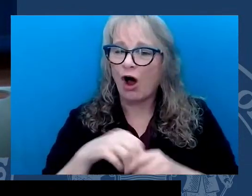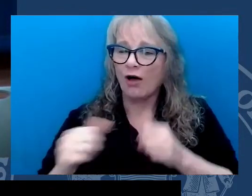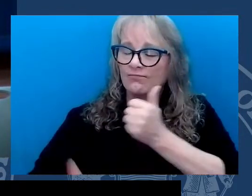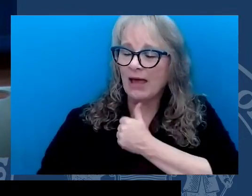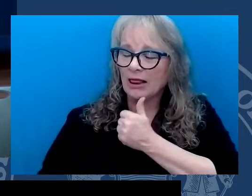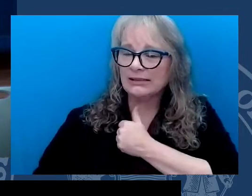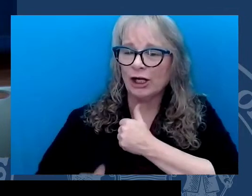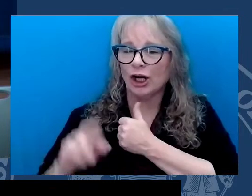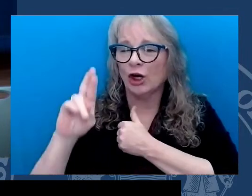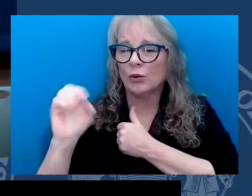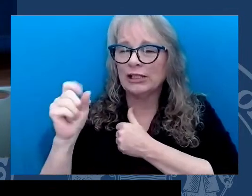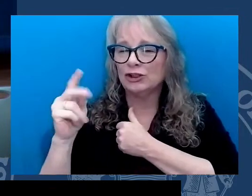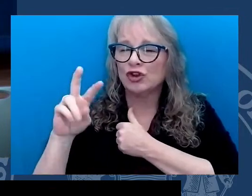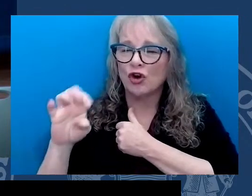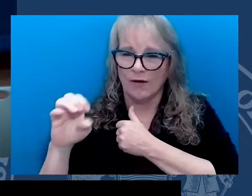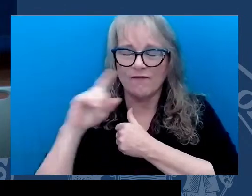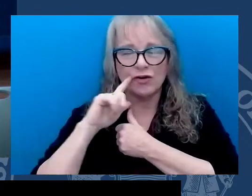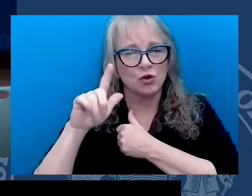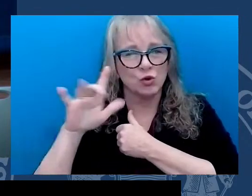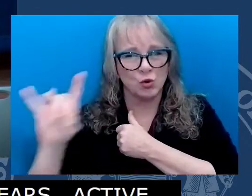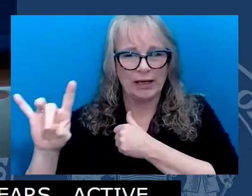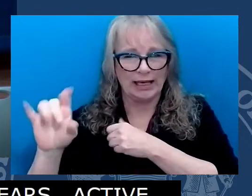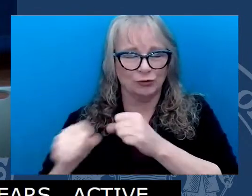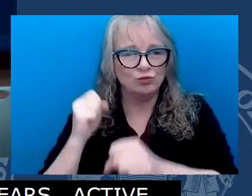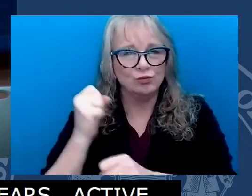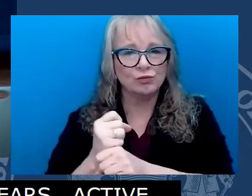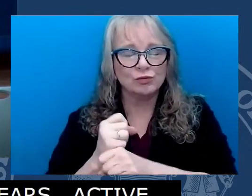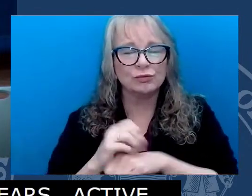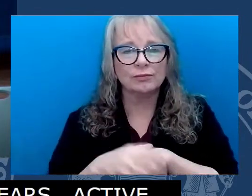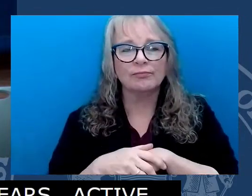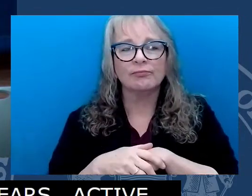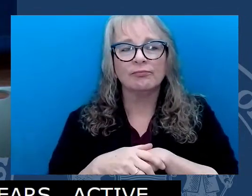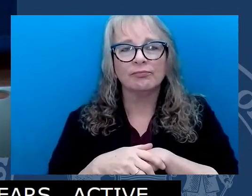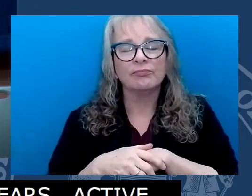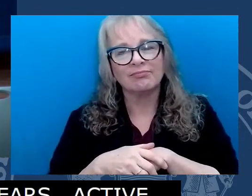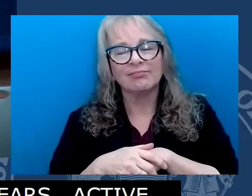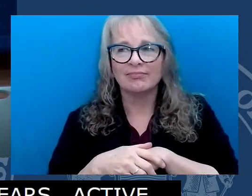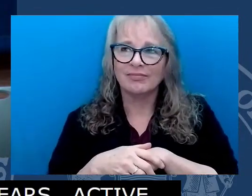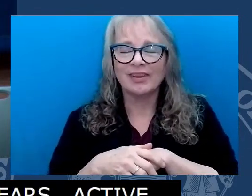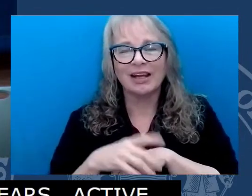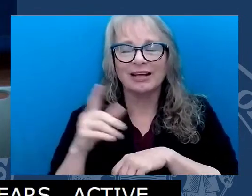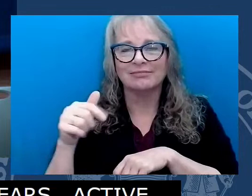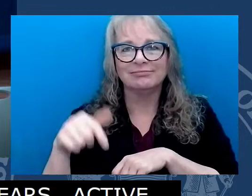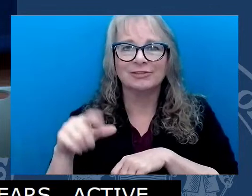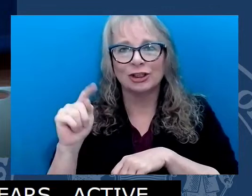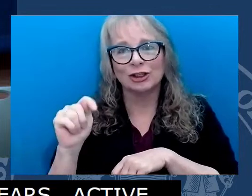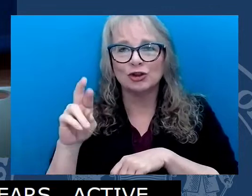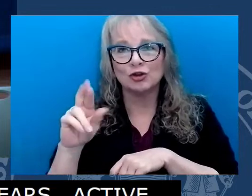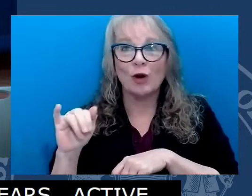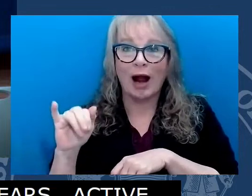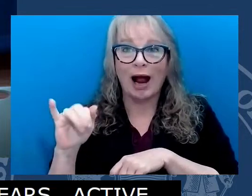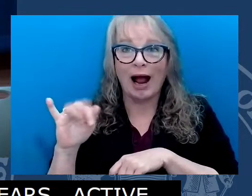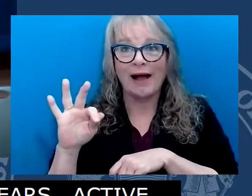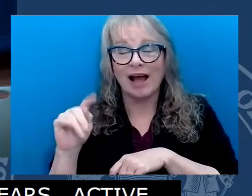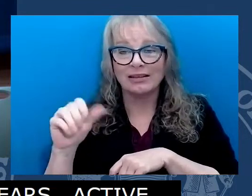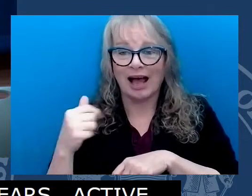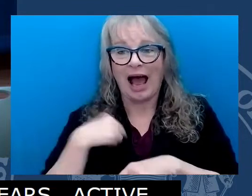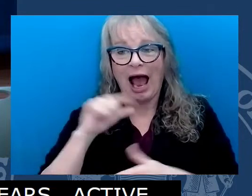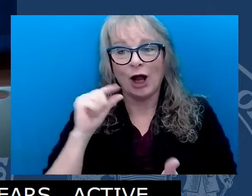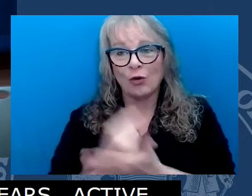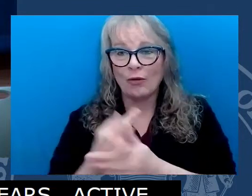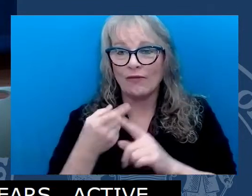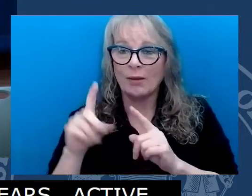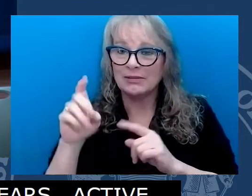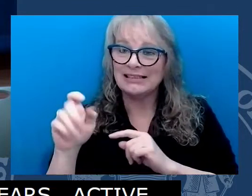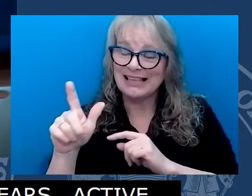military for 28 years. And just for a trifecta, I graduated from Delaware State College